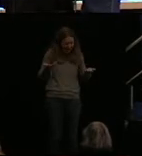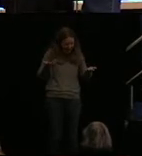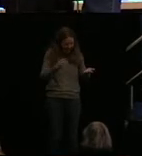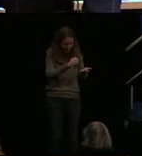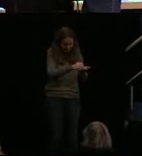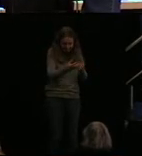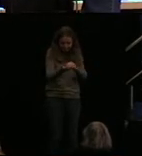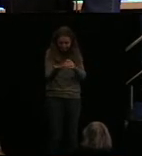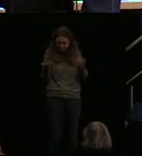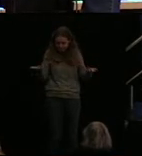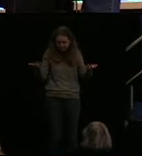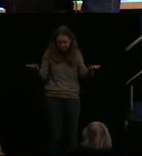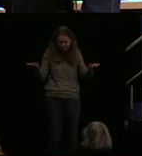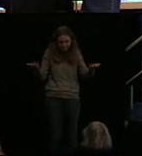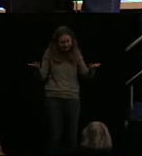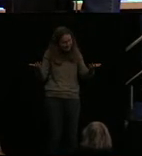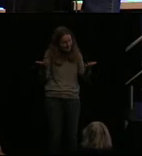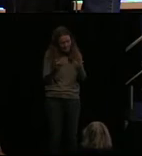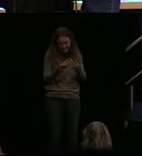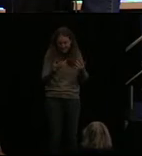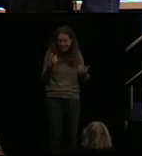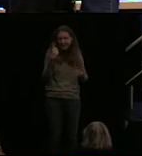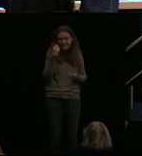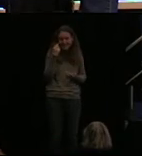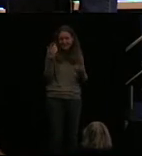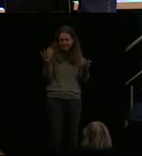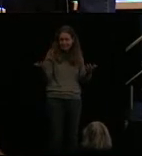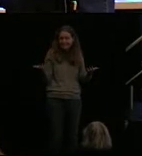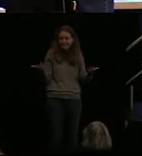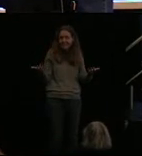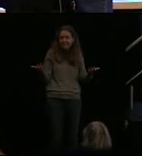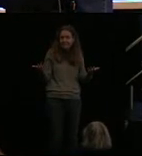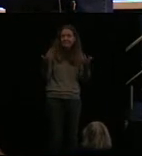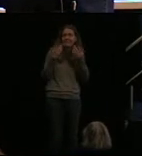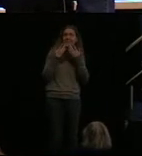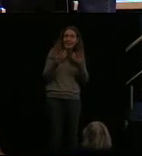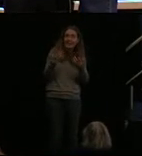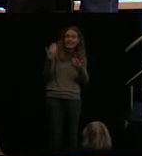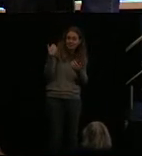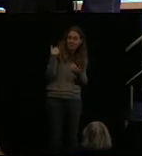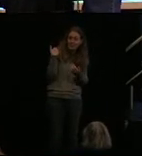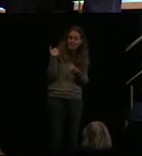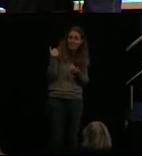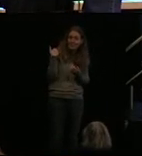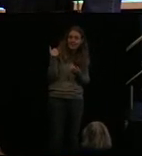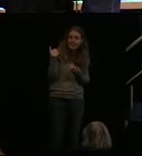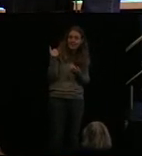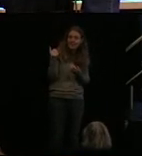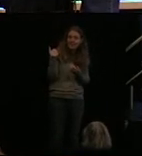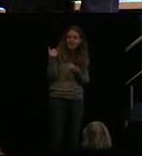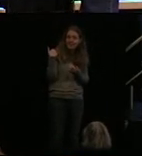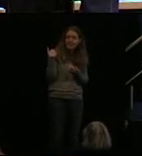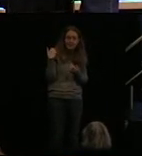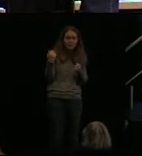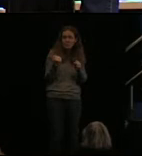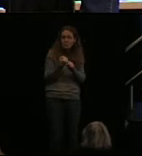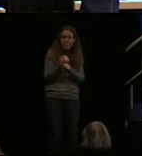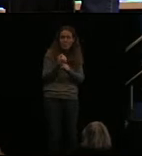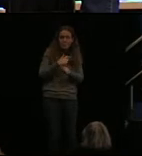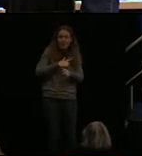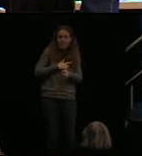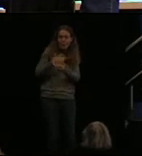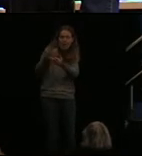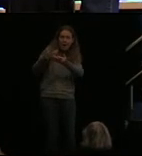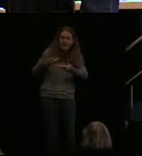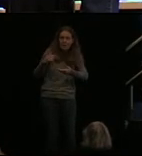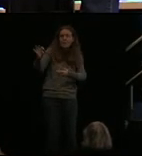hands so much potential. And thank you for reminding us this morning that You don't do it for us.